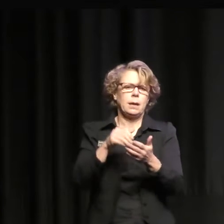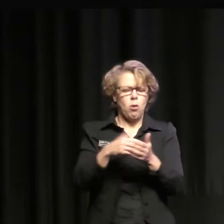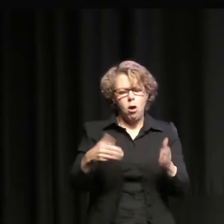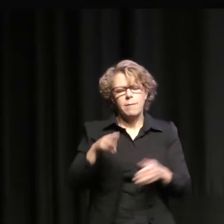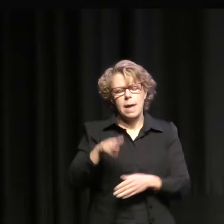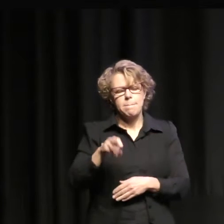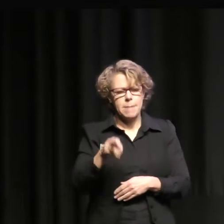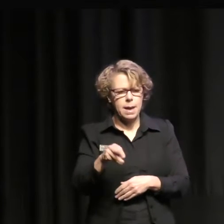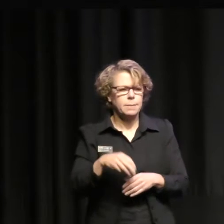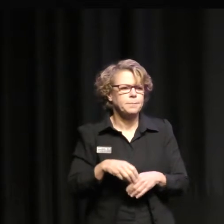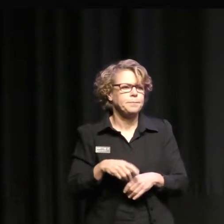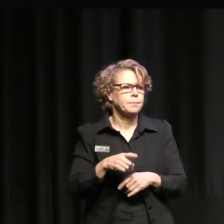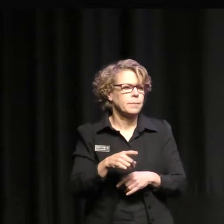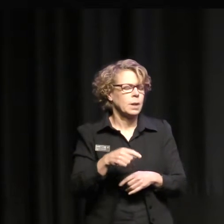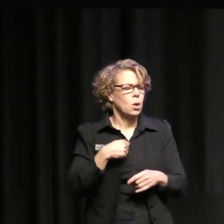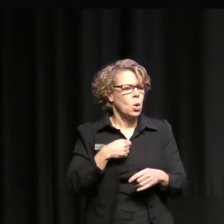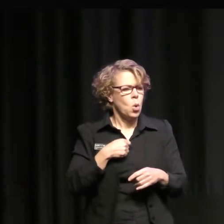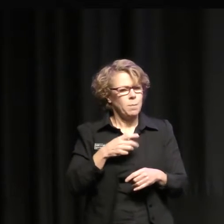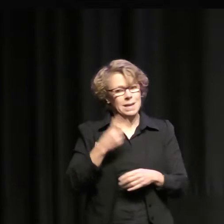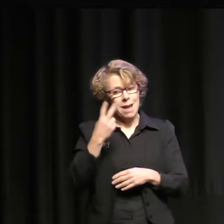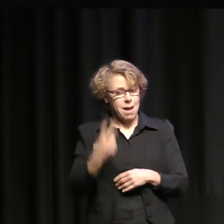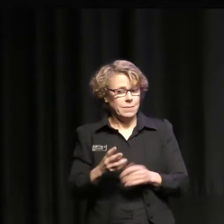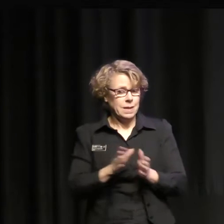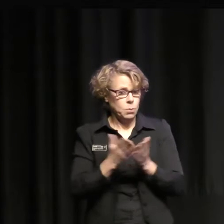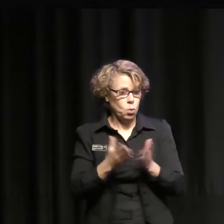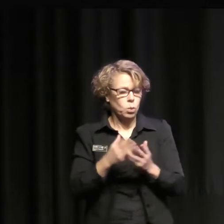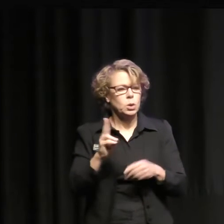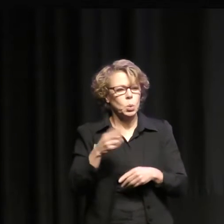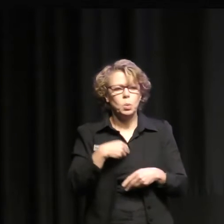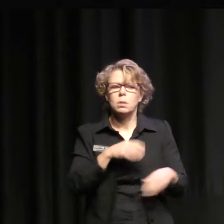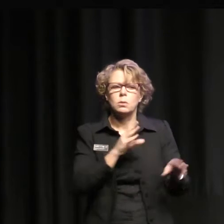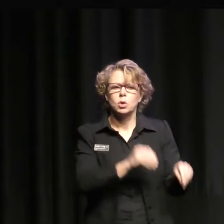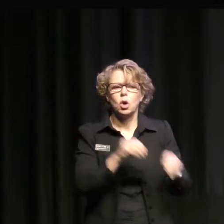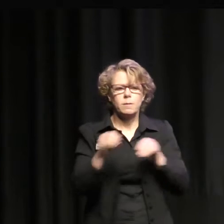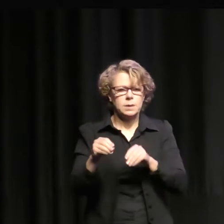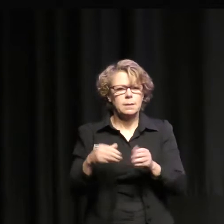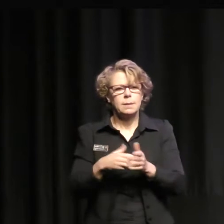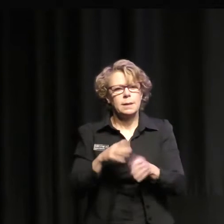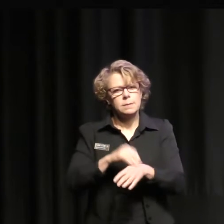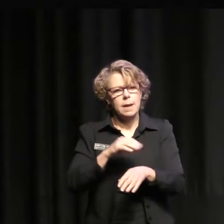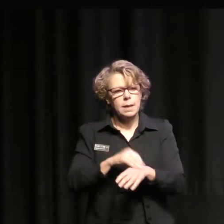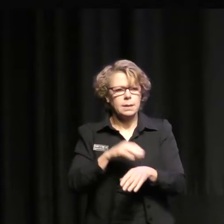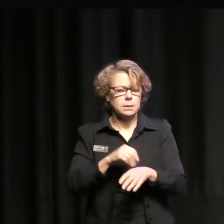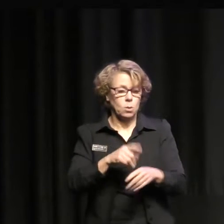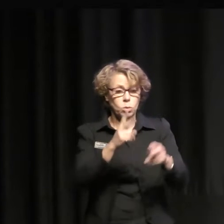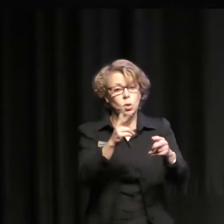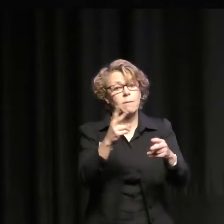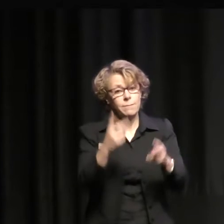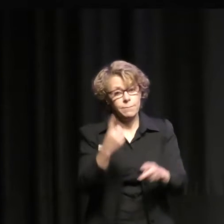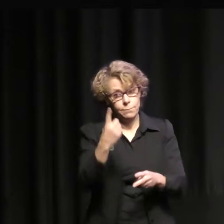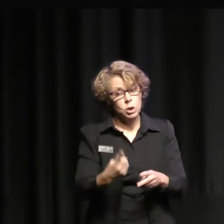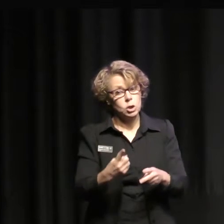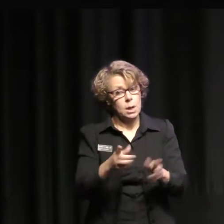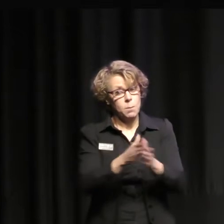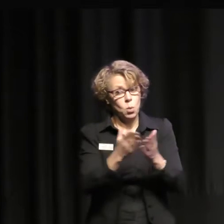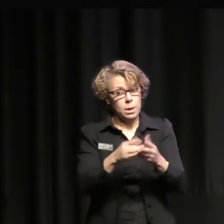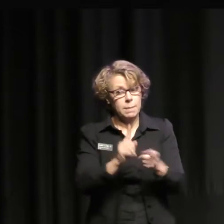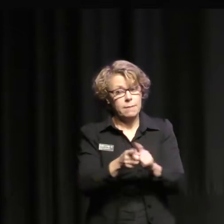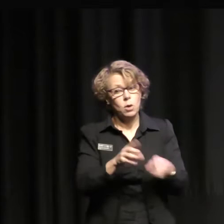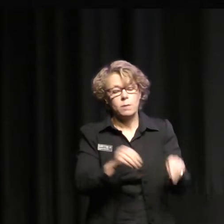I advanced in the second book, which has been translated also into Swedish as well as the first one,